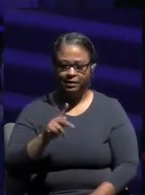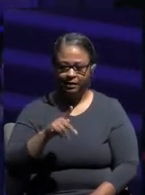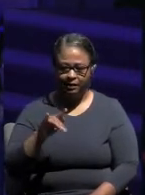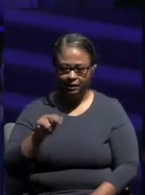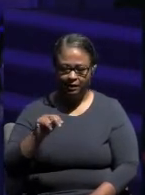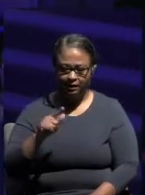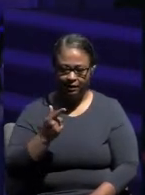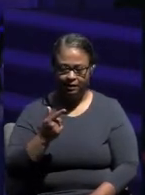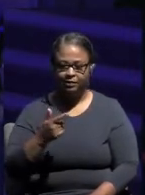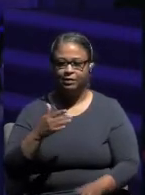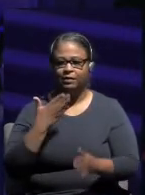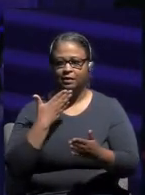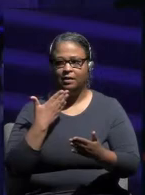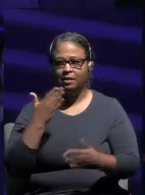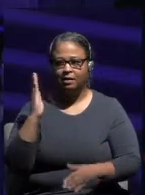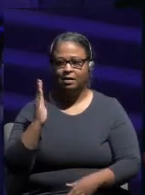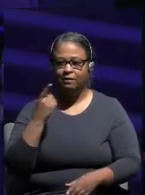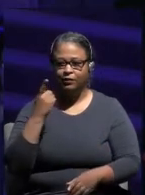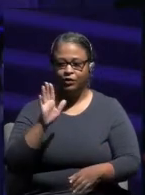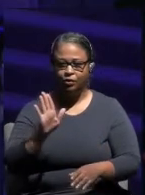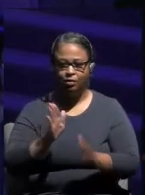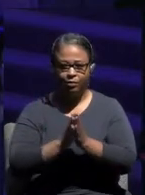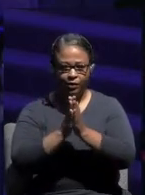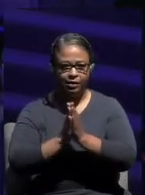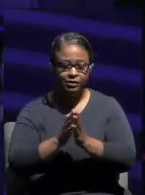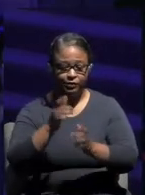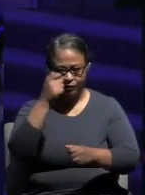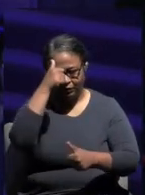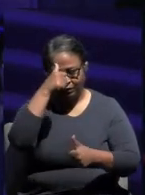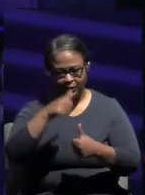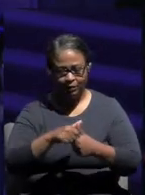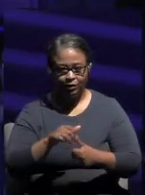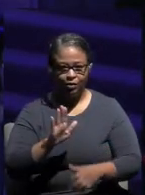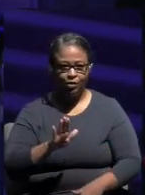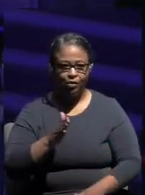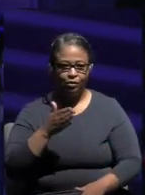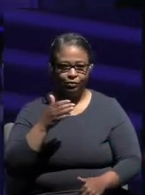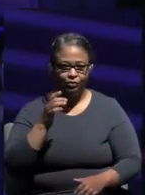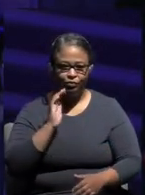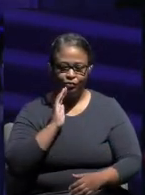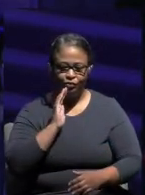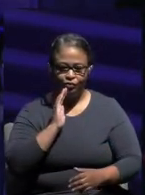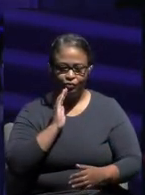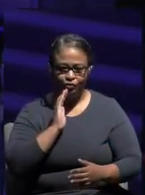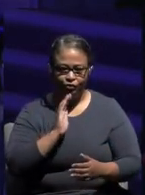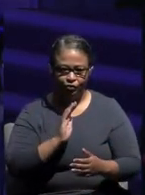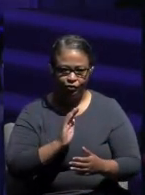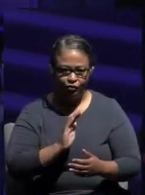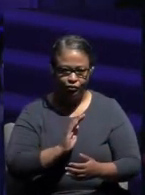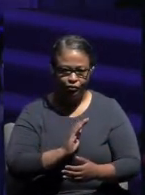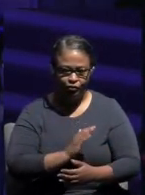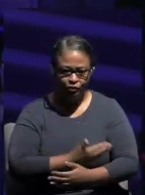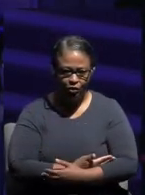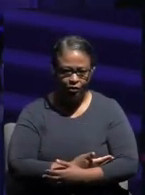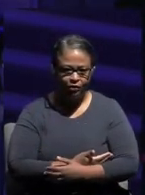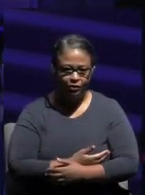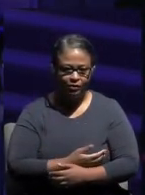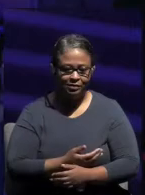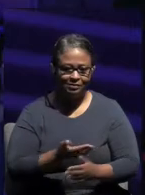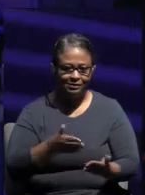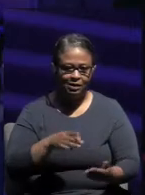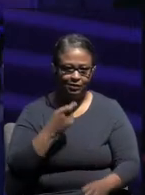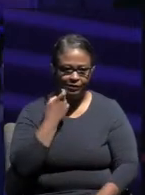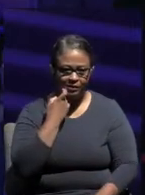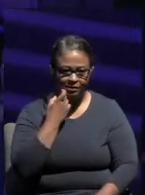care and thoughtfulness towards them during their time of loss. And we want to continue to pray for that